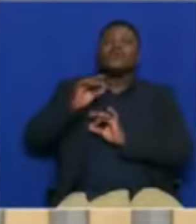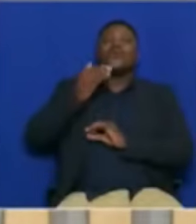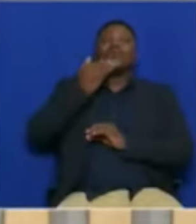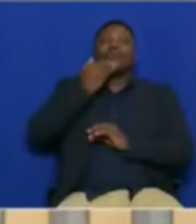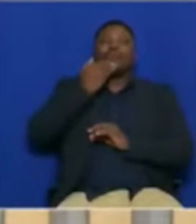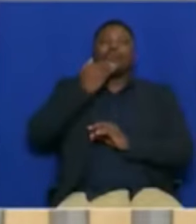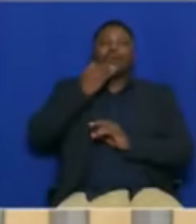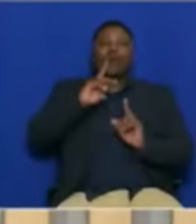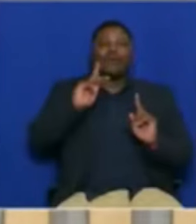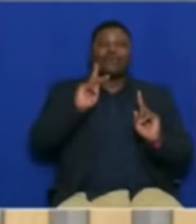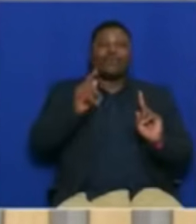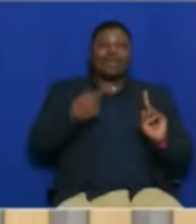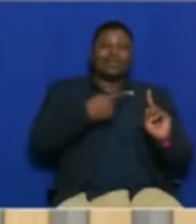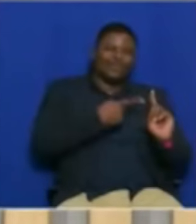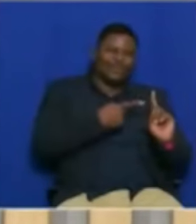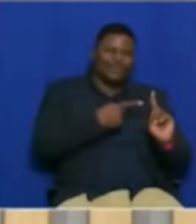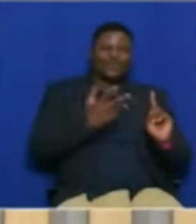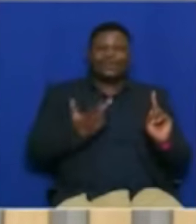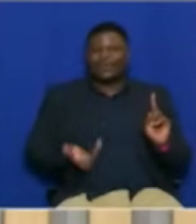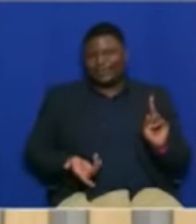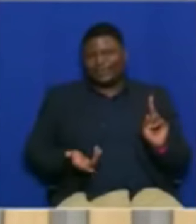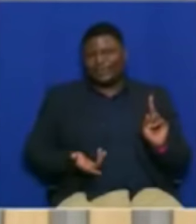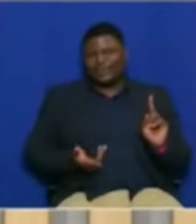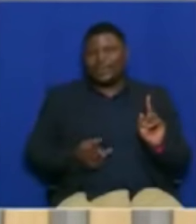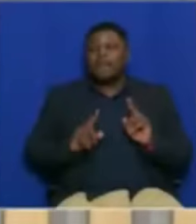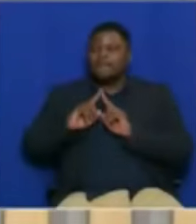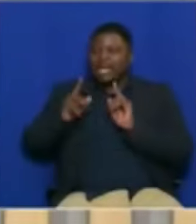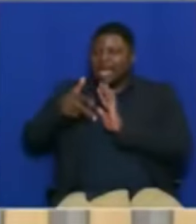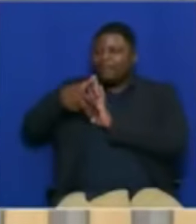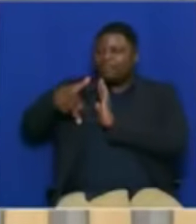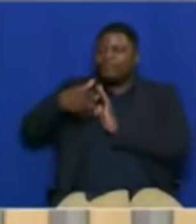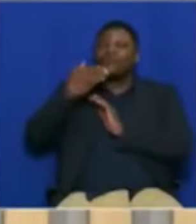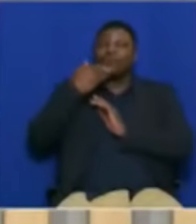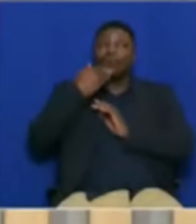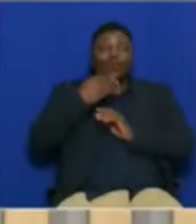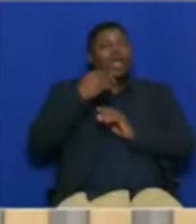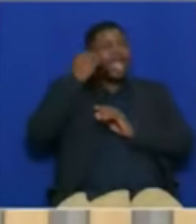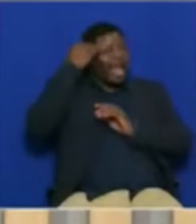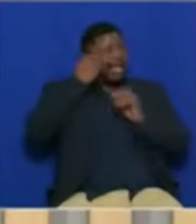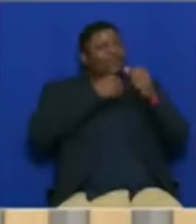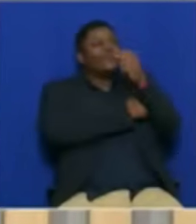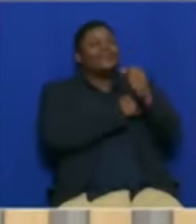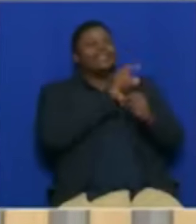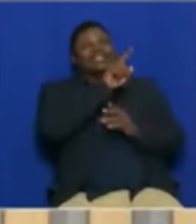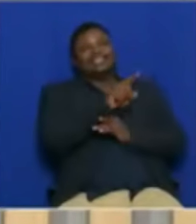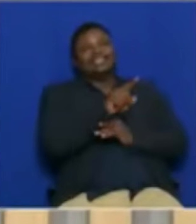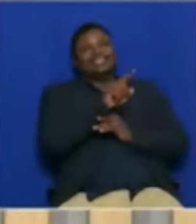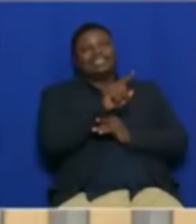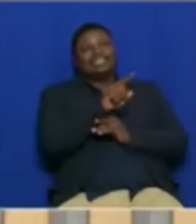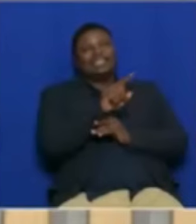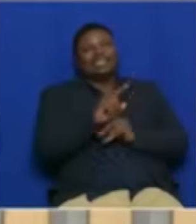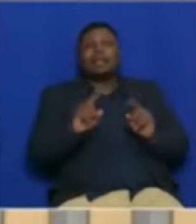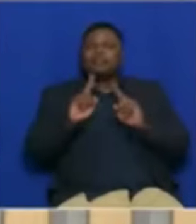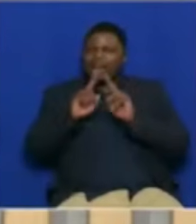it, it was selected by him. It went to head office, it was approved. So that is an approved panel. That's it.